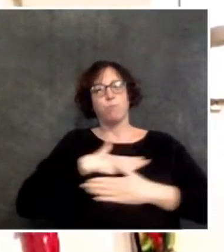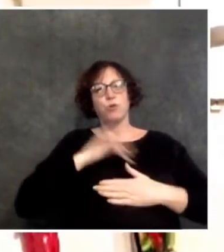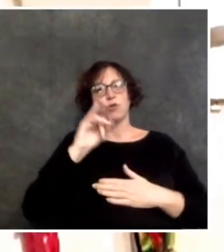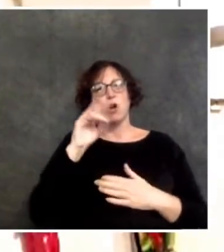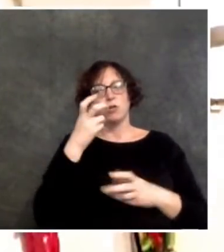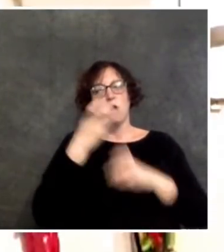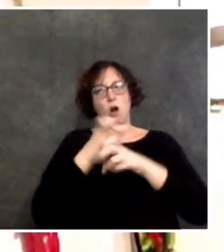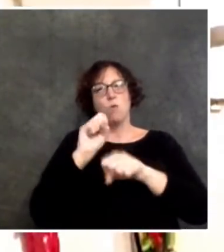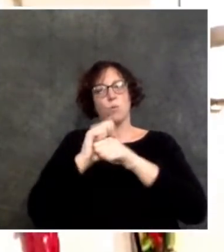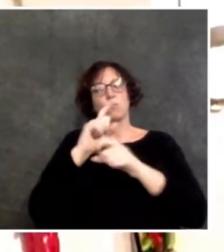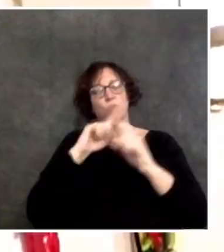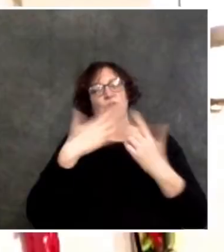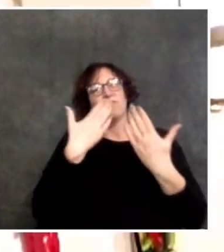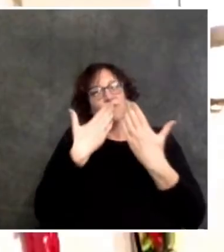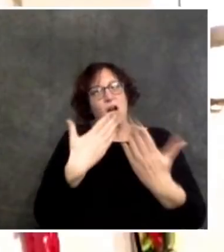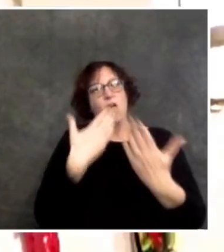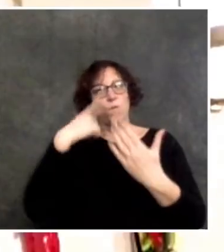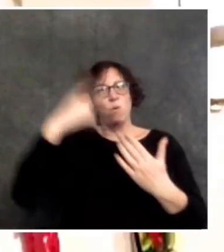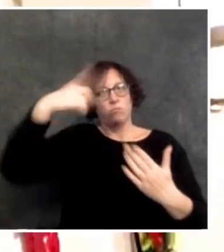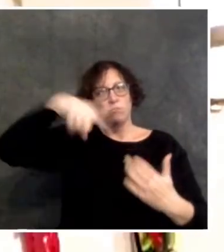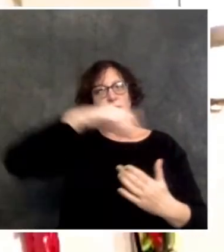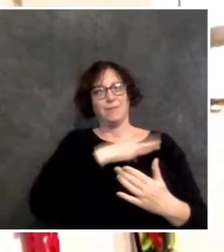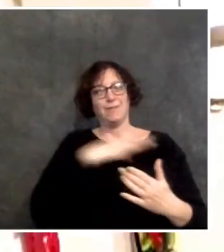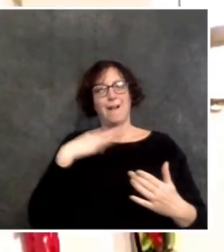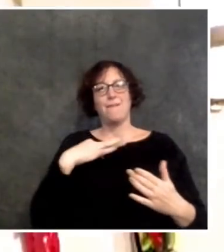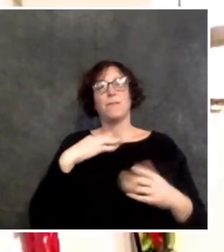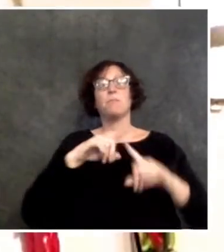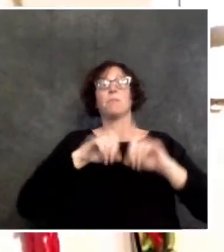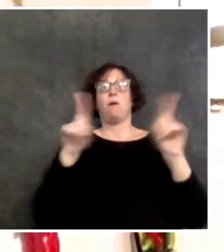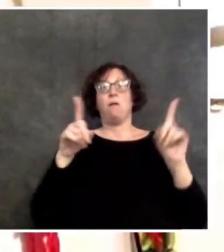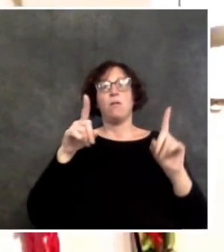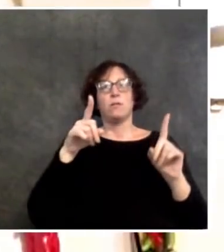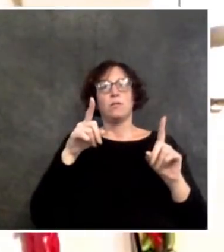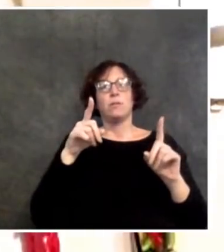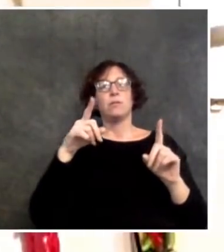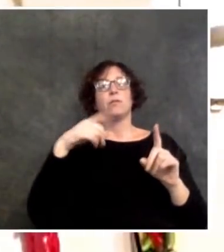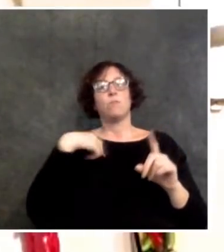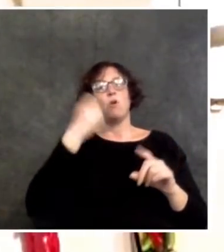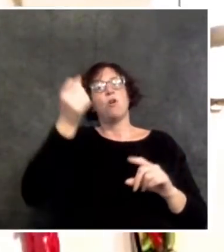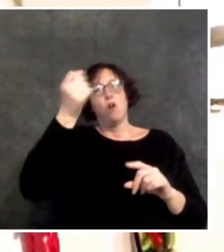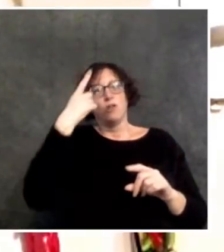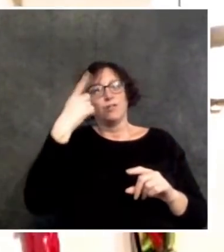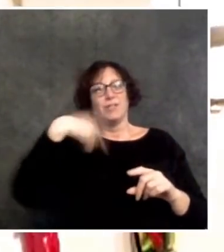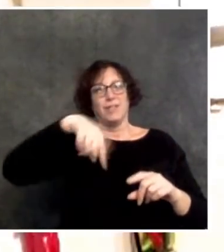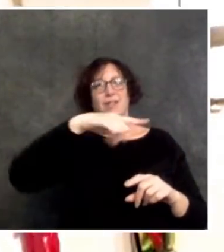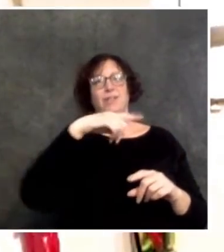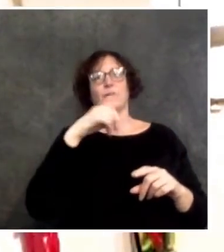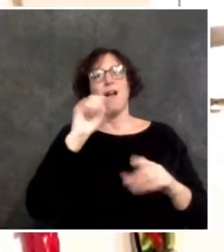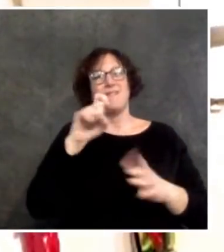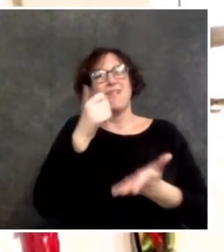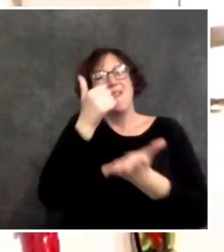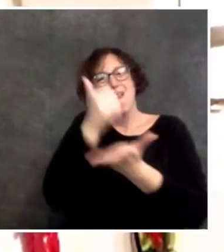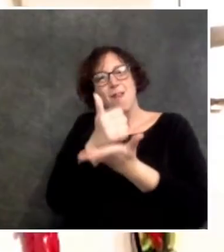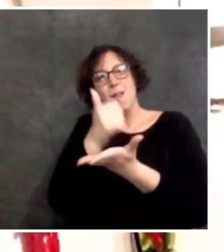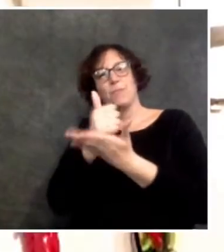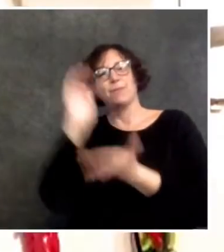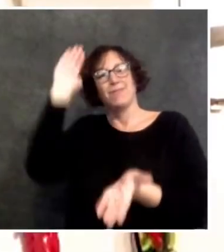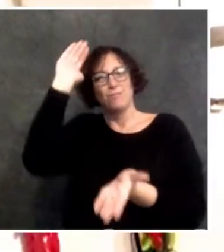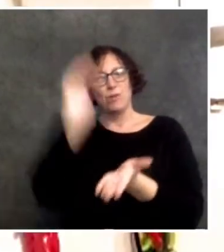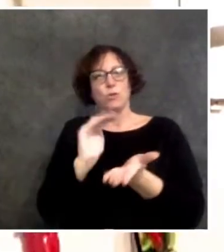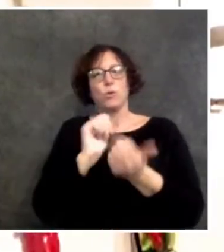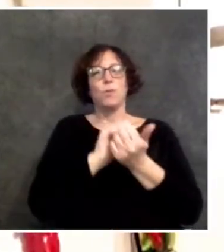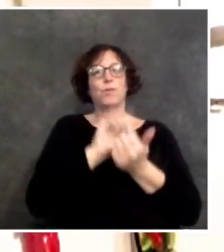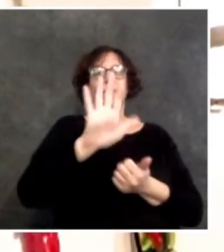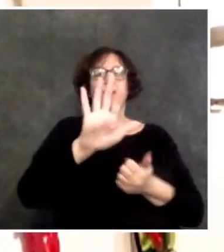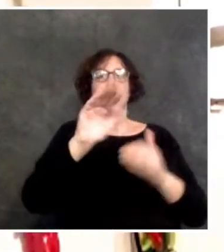we need to flatten the curve. And in order to flatten the curve, we want people to be indoors, and we want